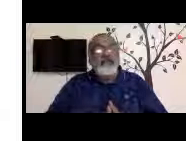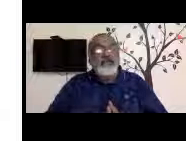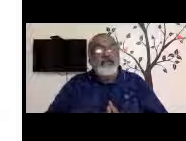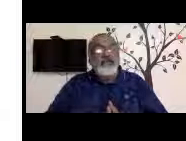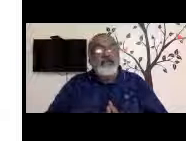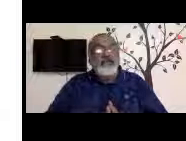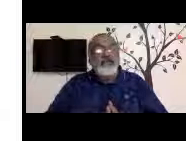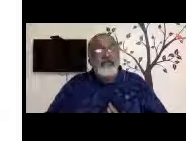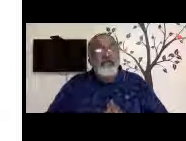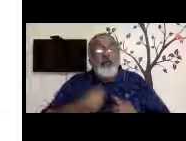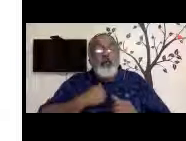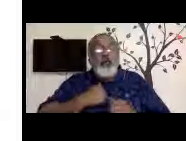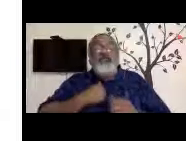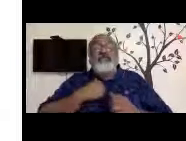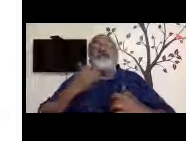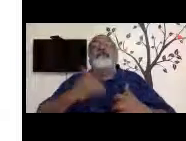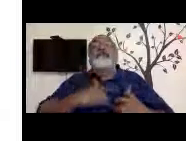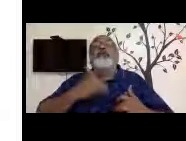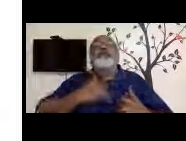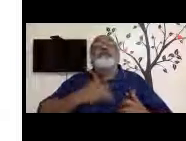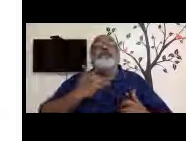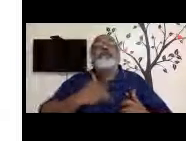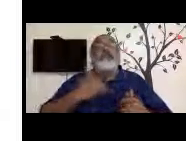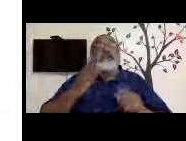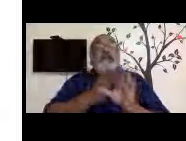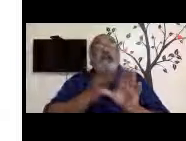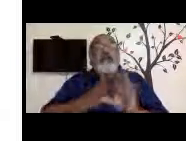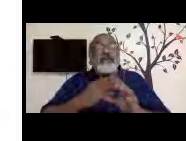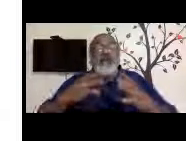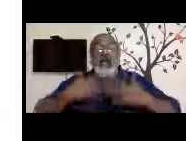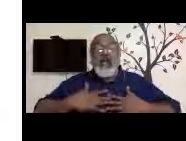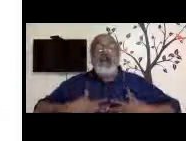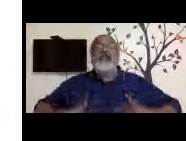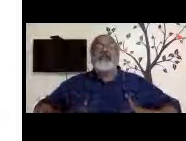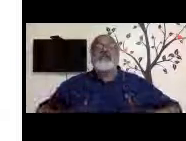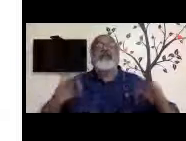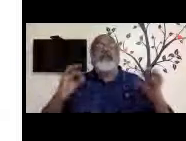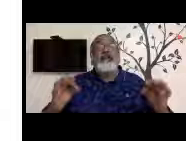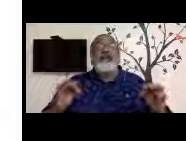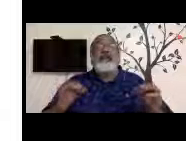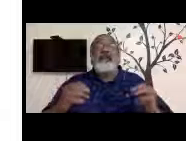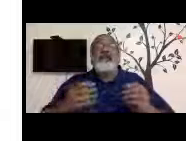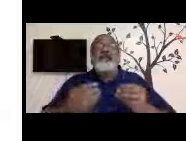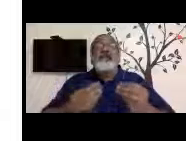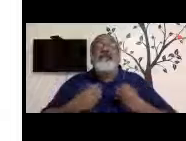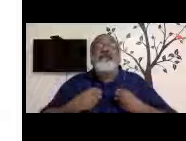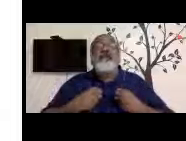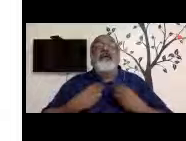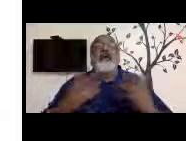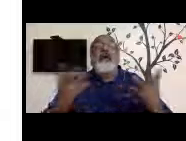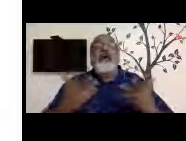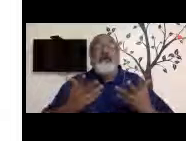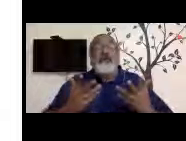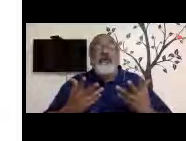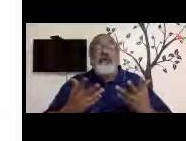one's emotional and psychological well-being. And to ensure this, we have the Rights of